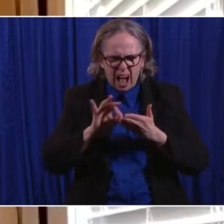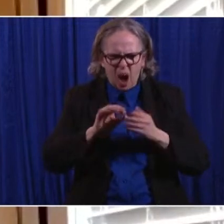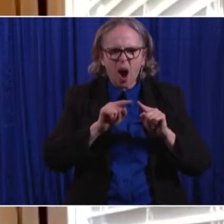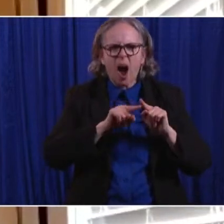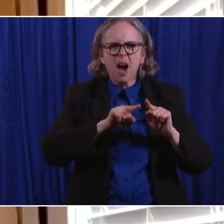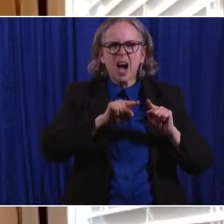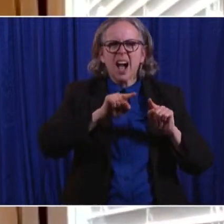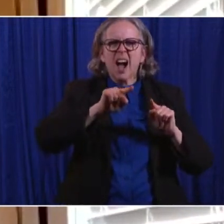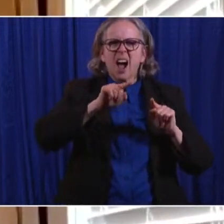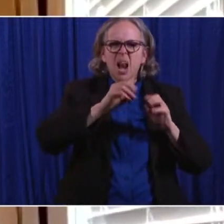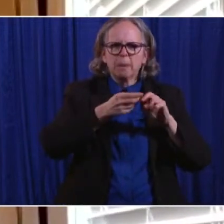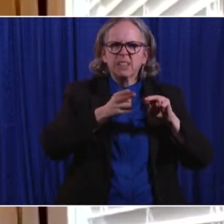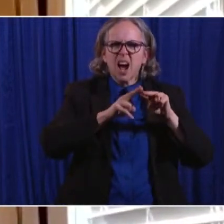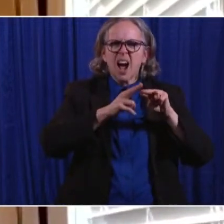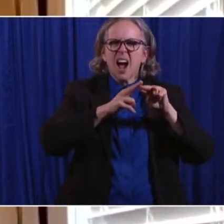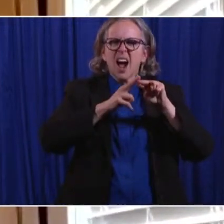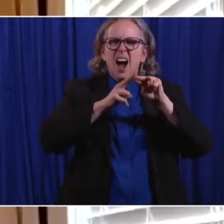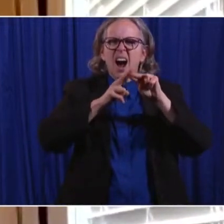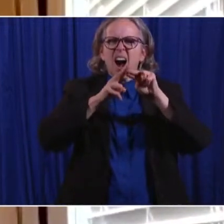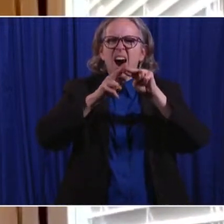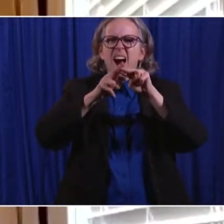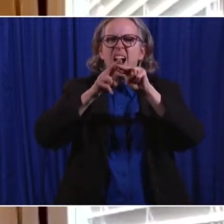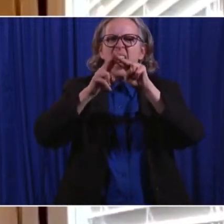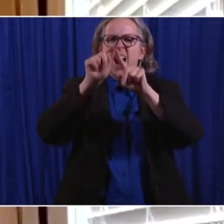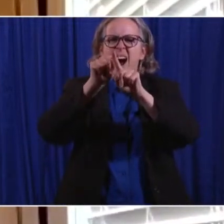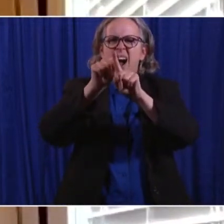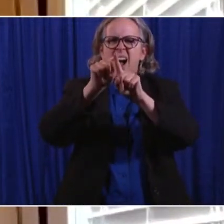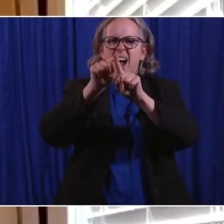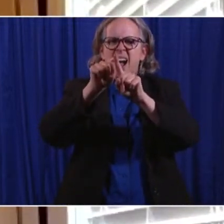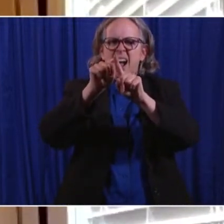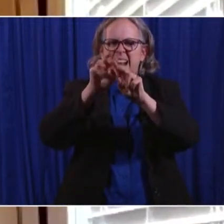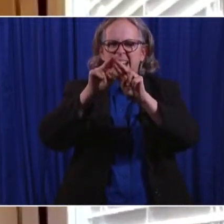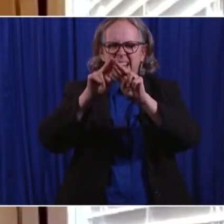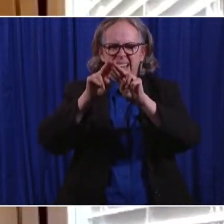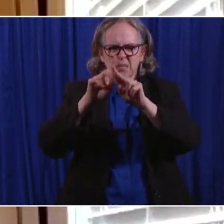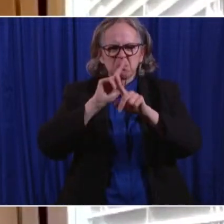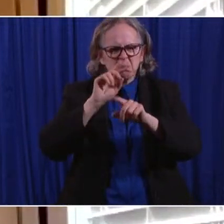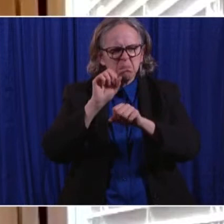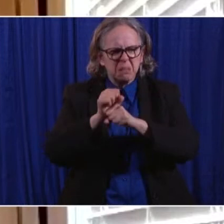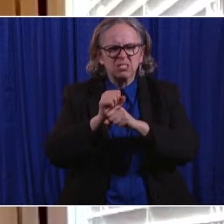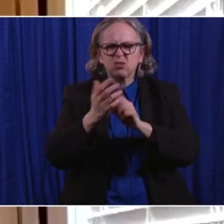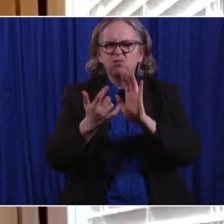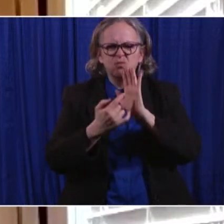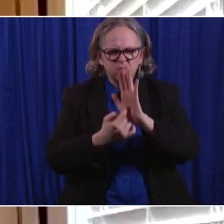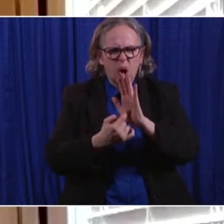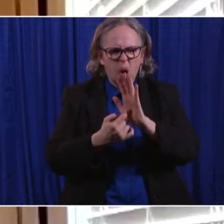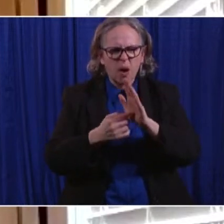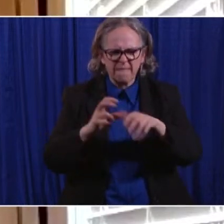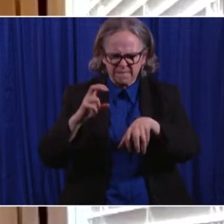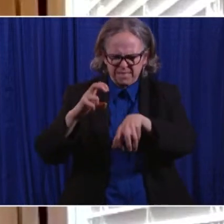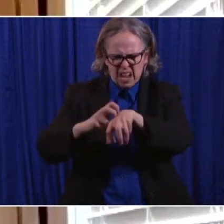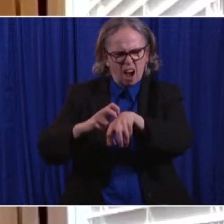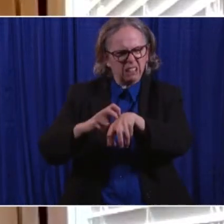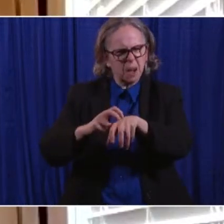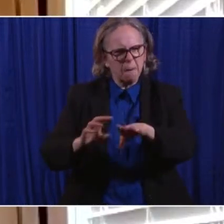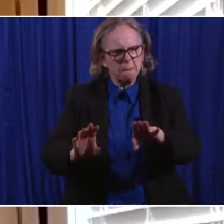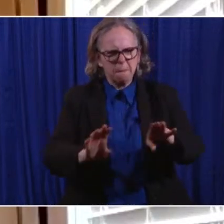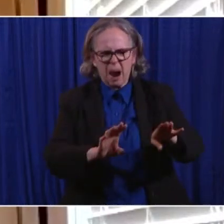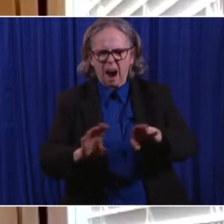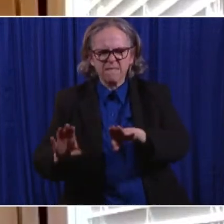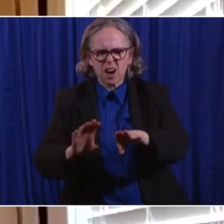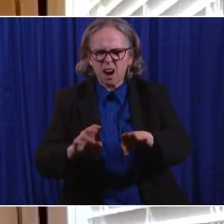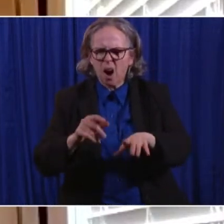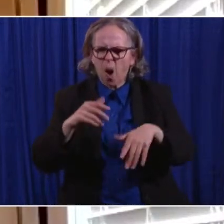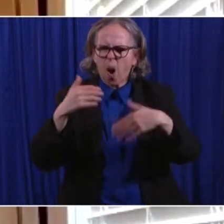virus was either expanding, spreading, or when it was contracting. And we looked at